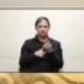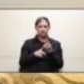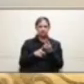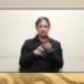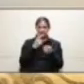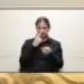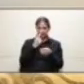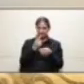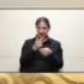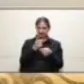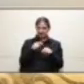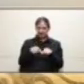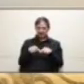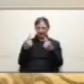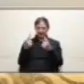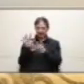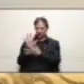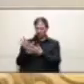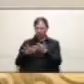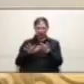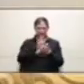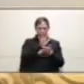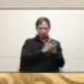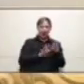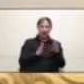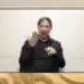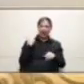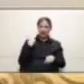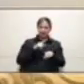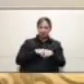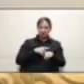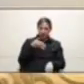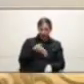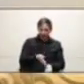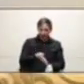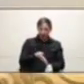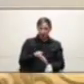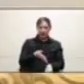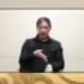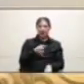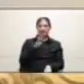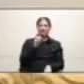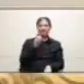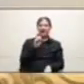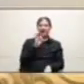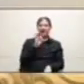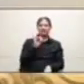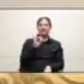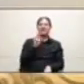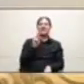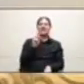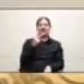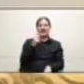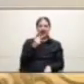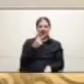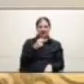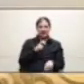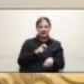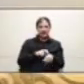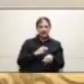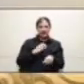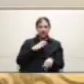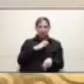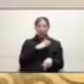different stories being given every time. The last time we were here with the Mafike, we even had to get councillors who owe